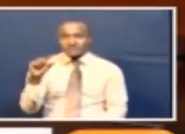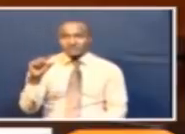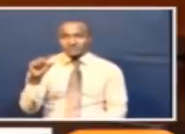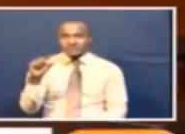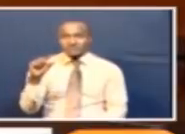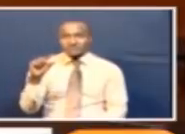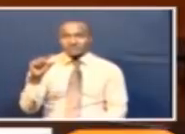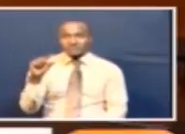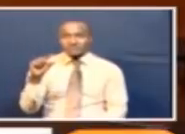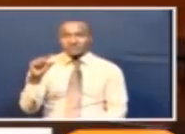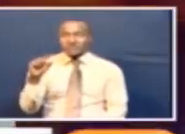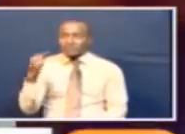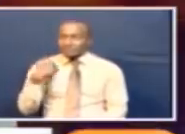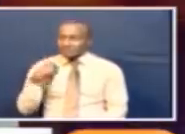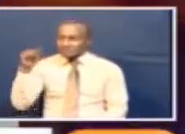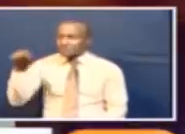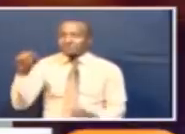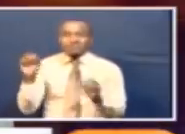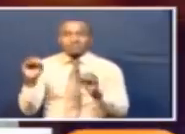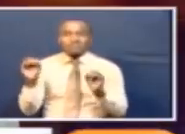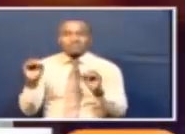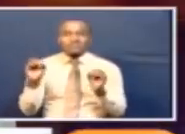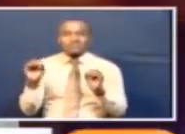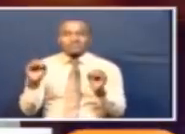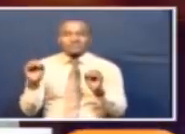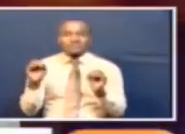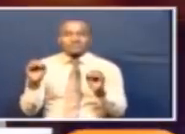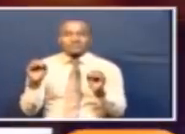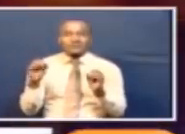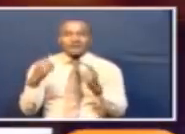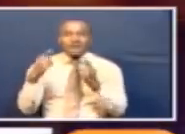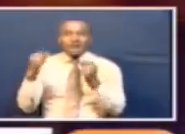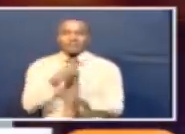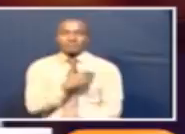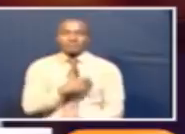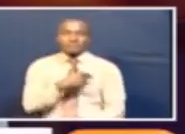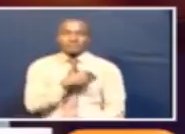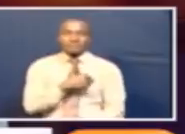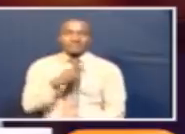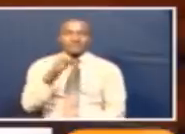there? I won't be there. You won't be there? I'm going to Geneva for the ILO